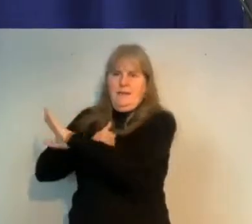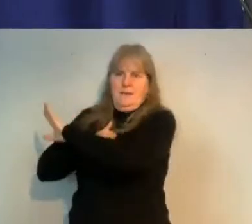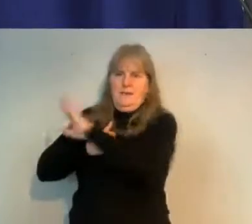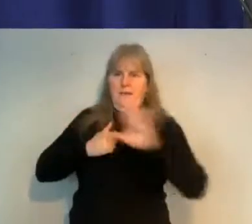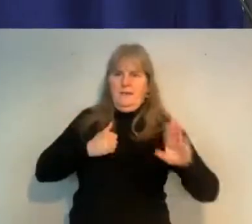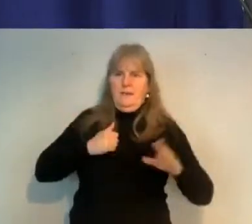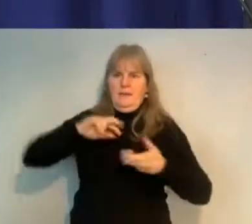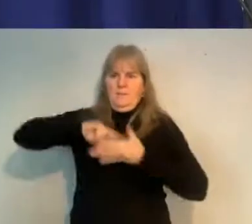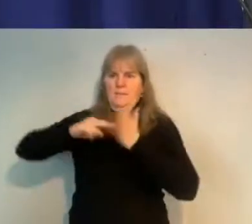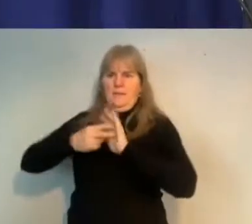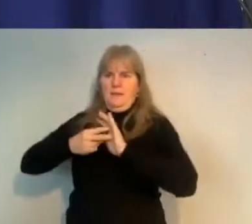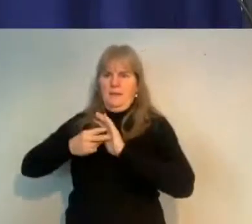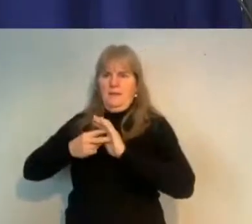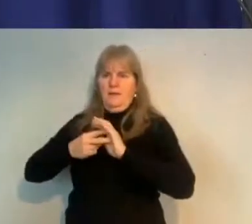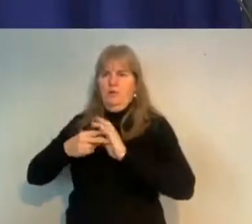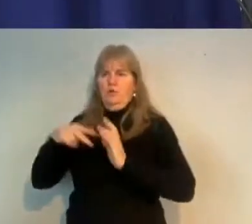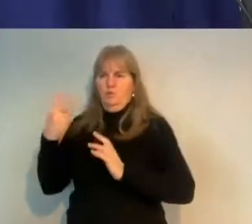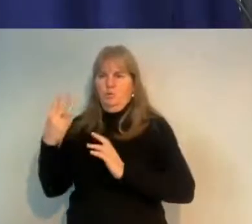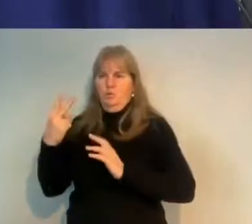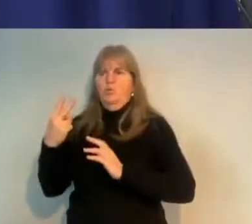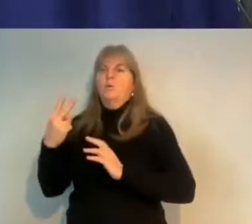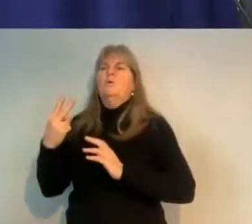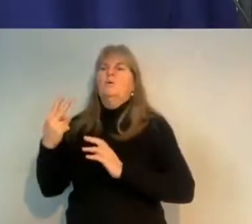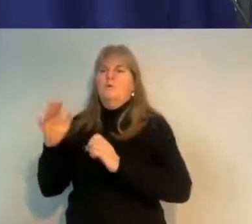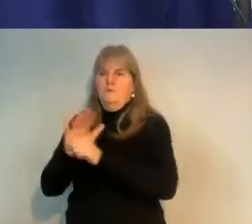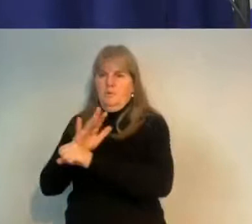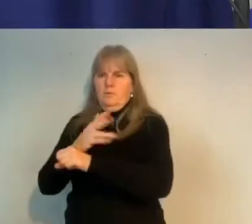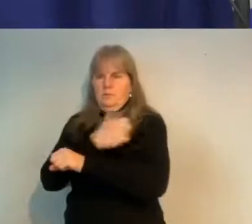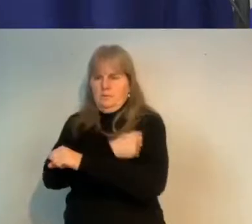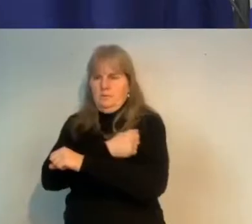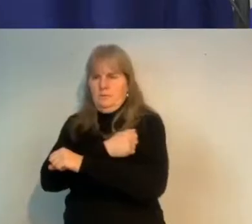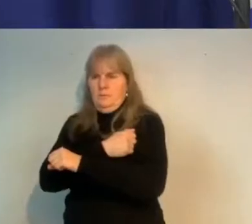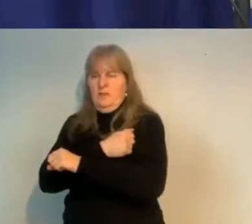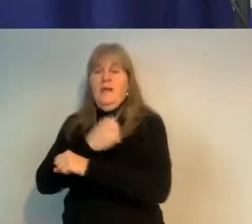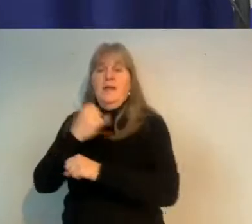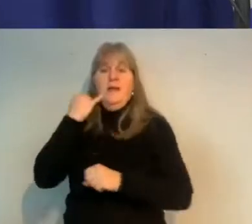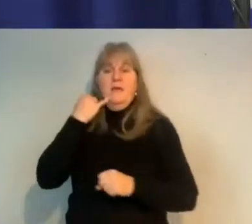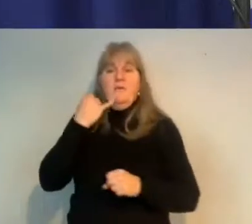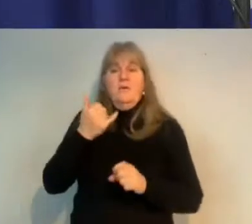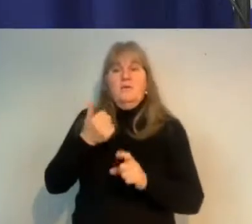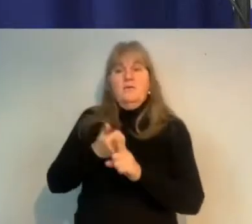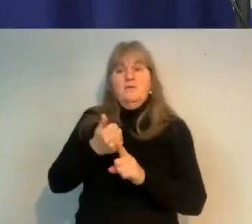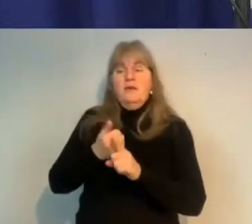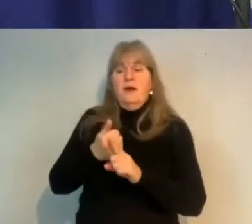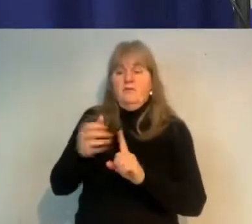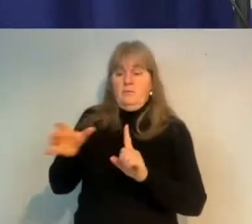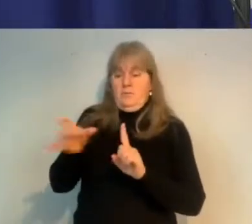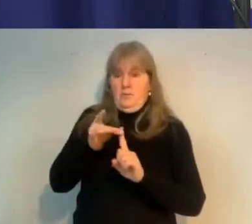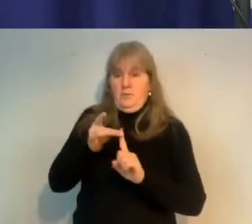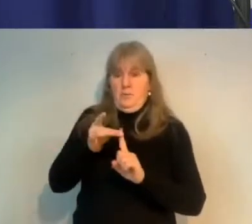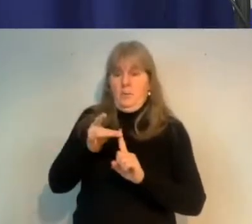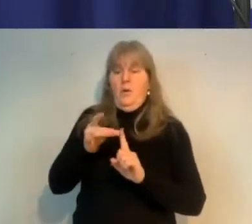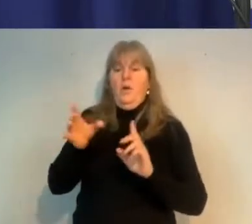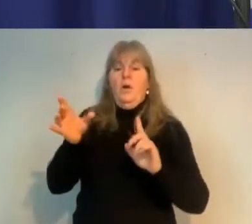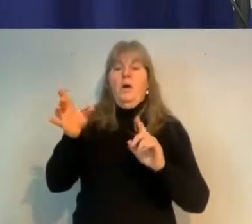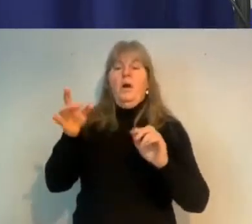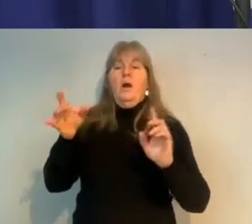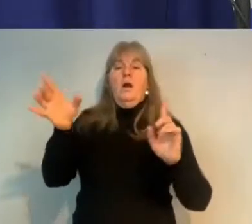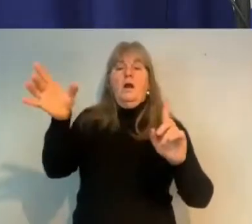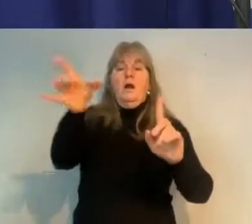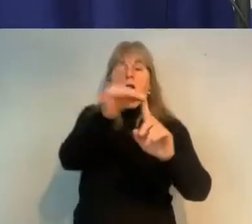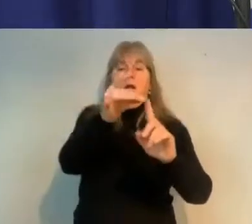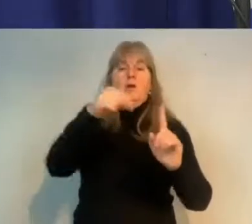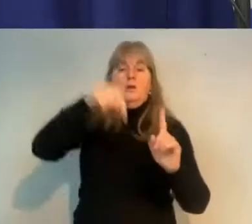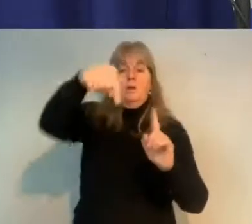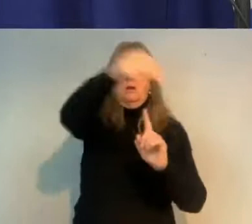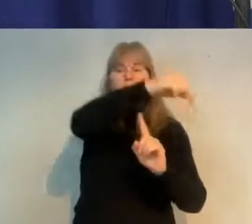it is. If you're thinking about because you're a case or a contact and whether you need to isolate and